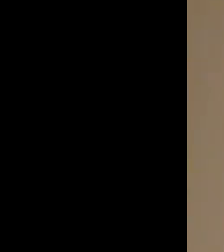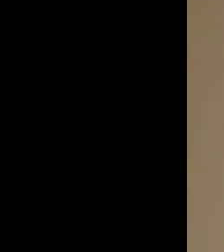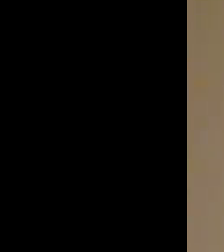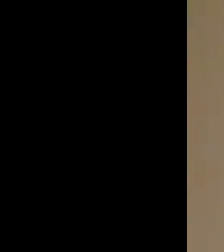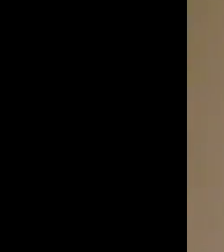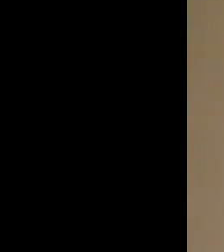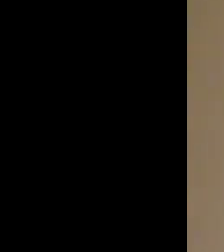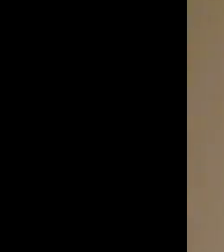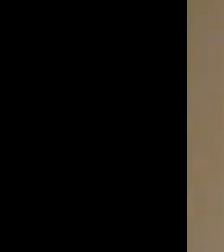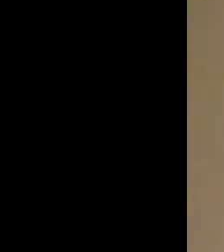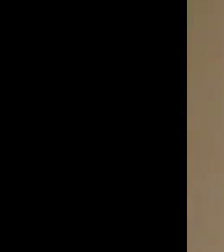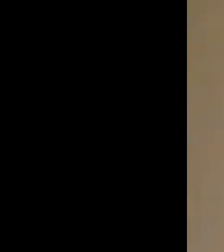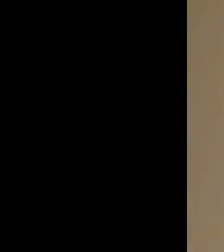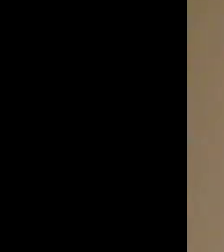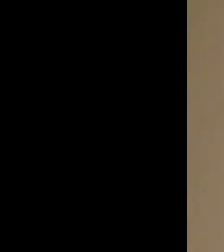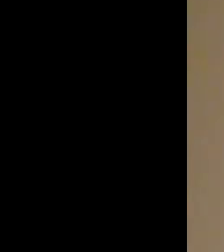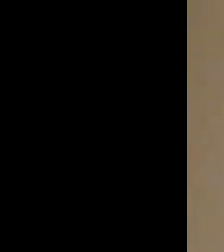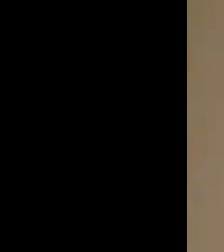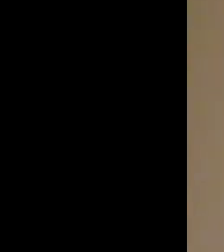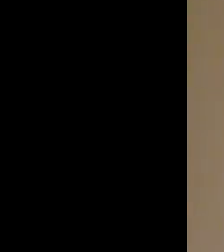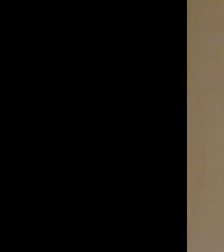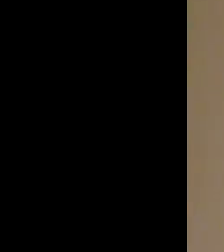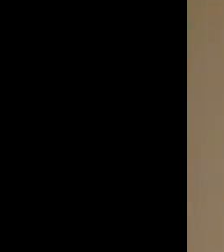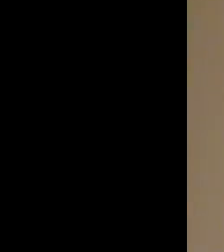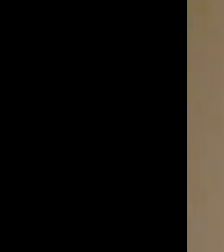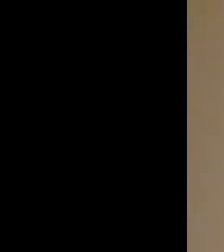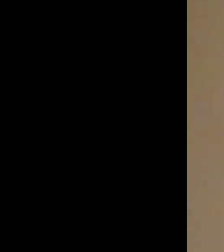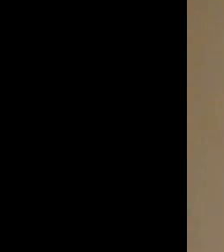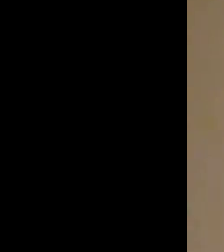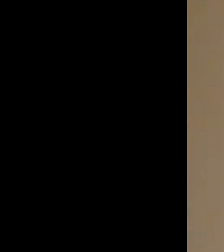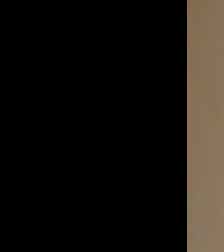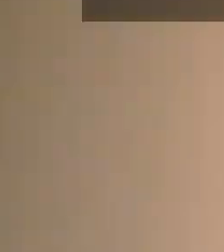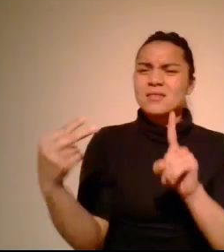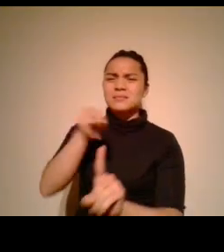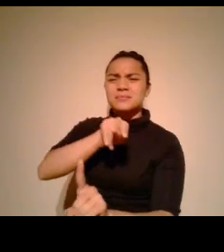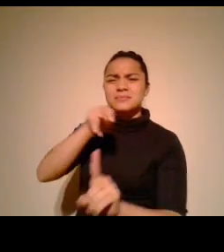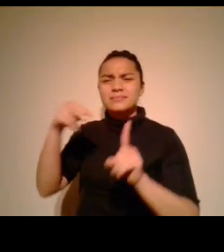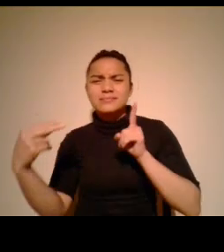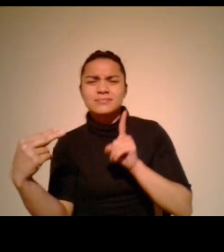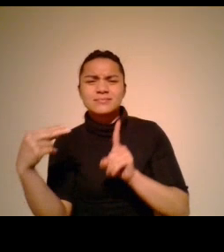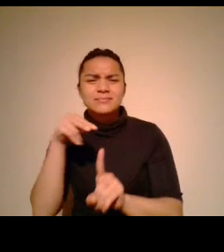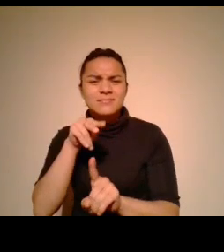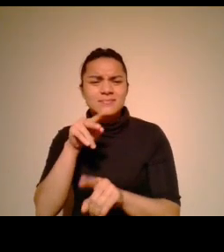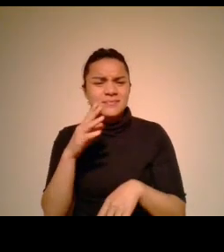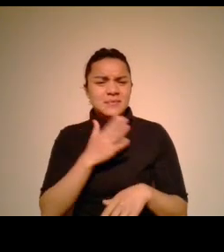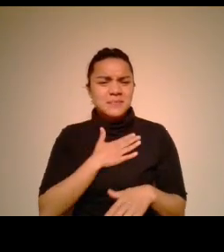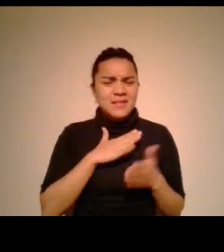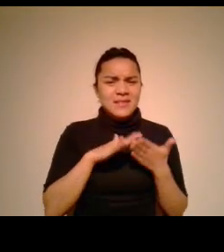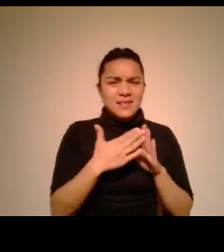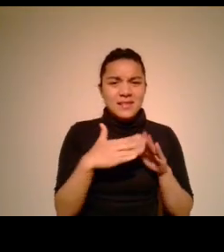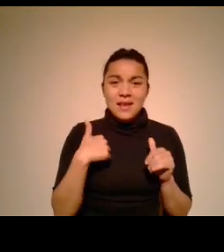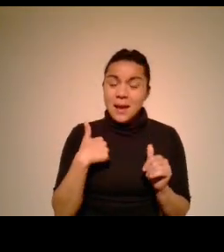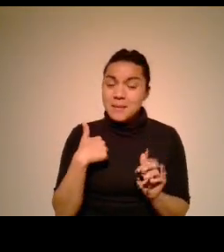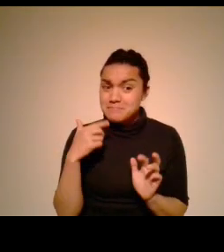talk. I really love thinking about positionality. I am theoretically showing my screen now.